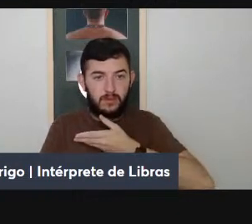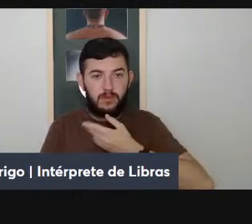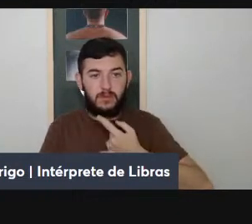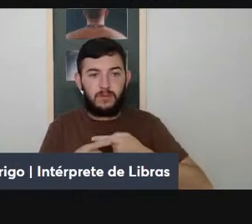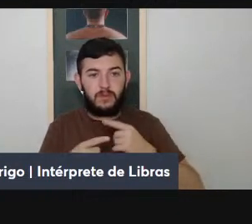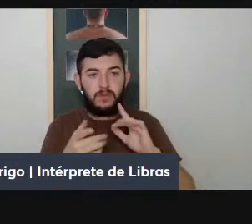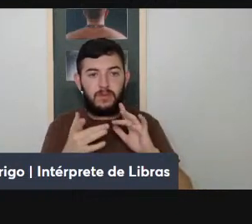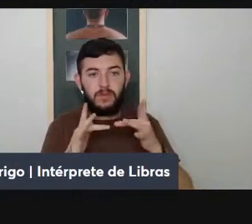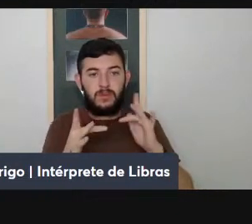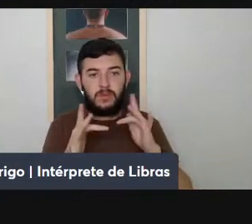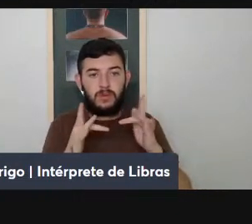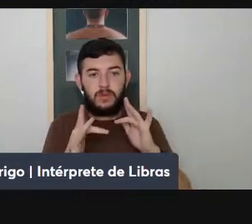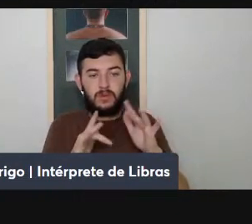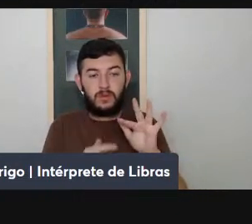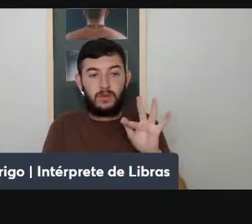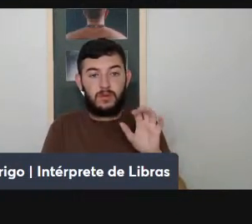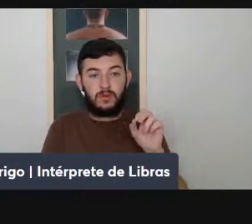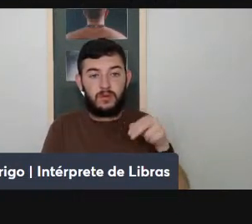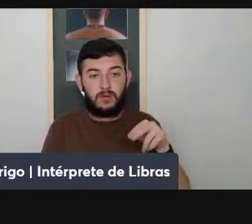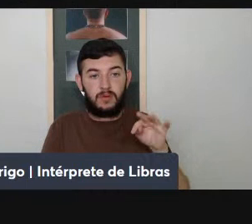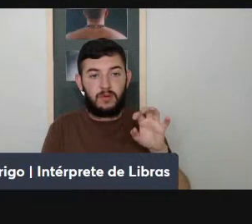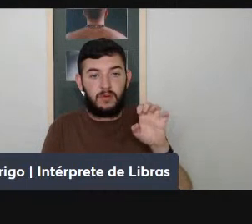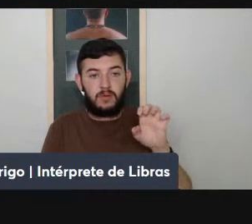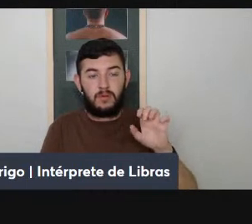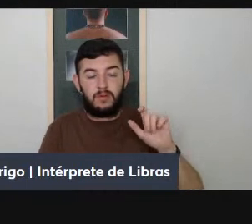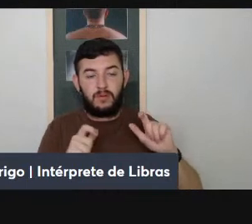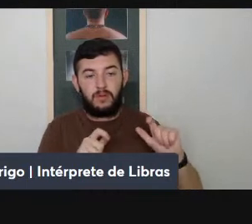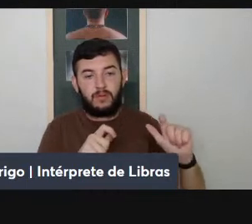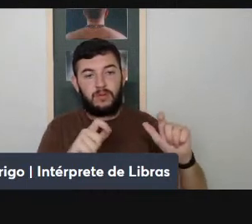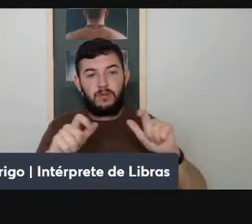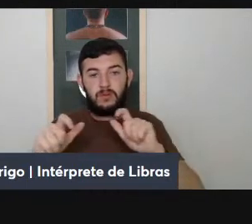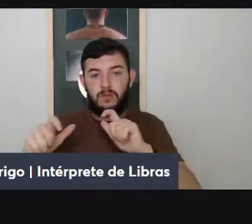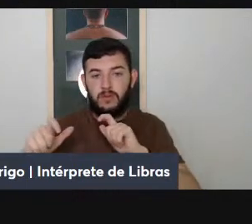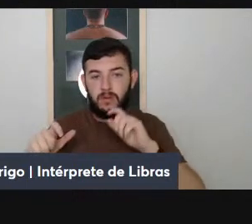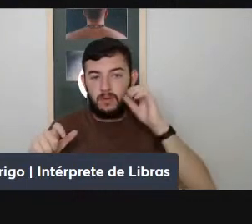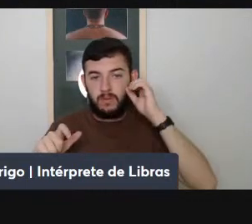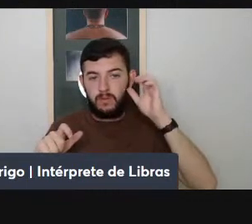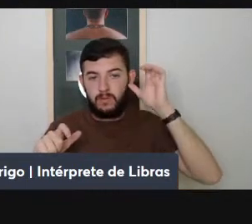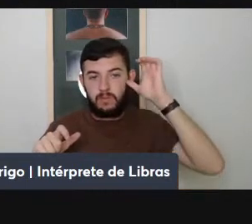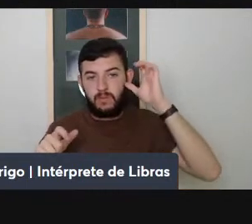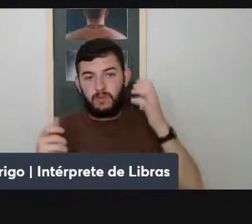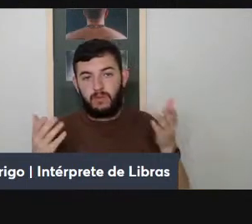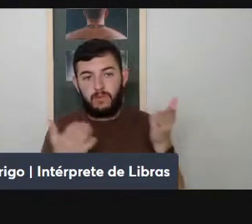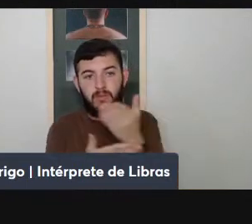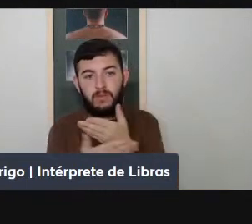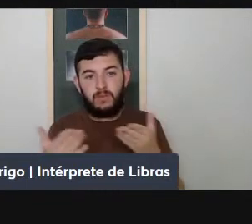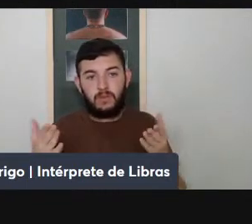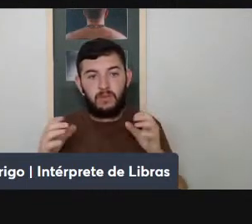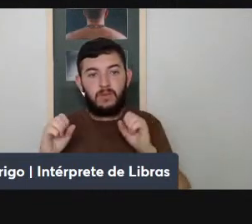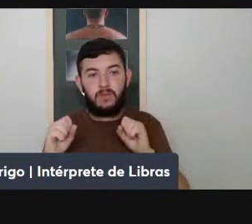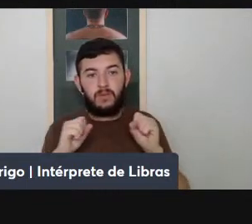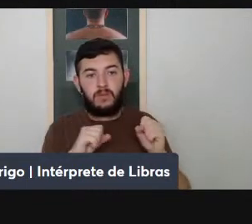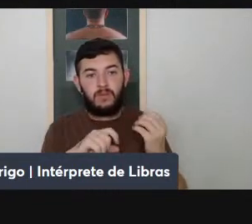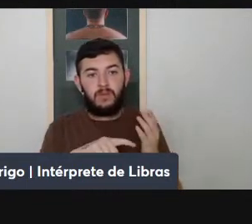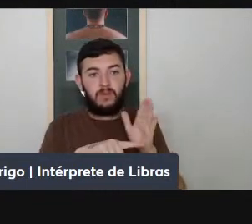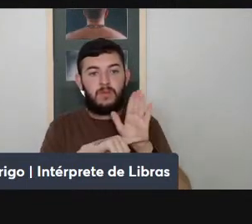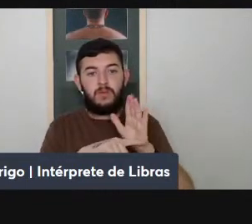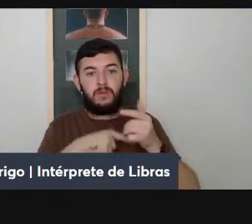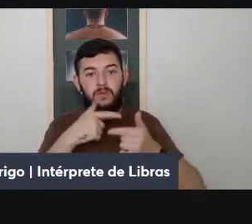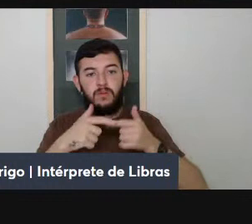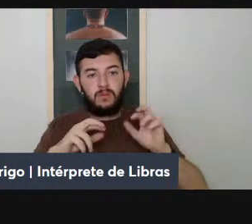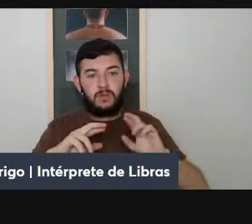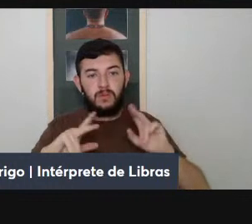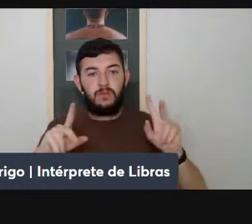com outras fontes, principalmente fontes locais de conhecimento, que davam a eles o seu diferencial na sua